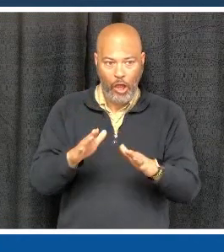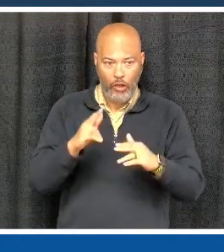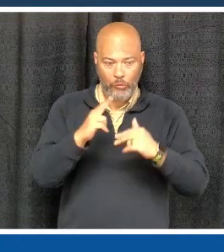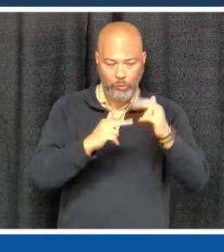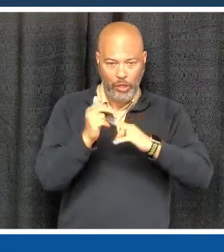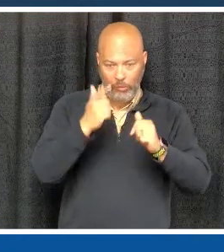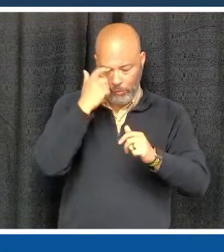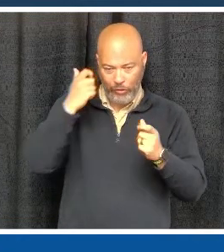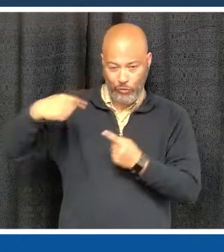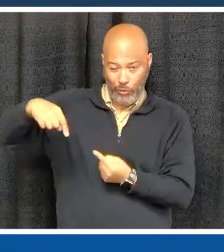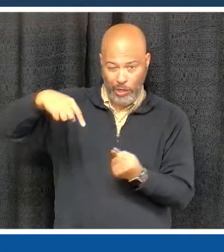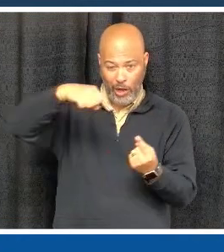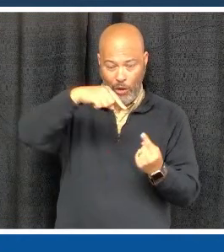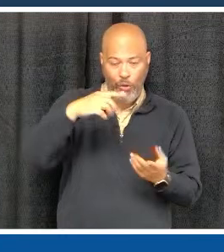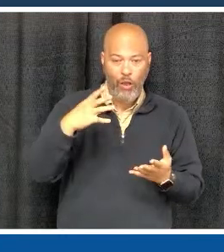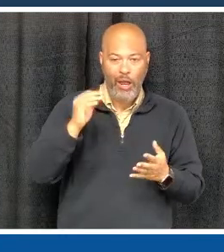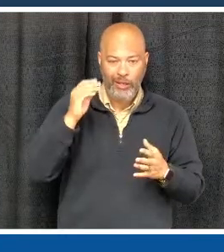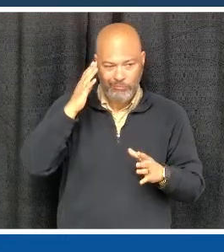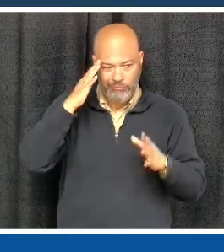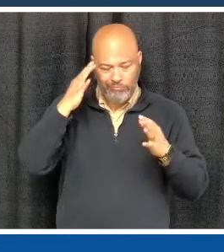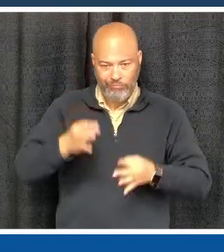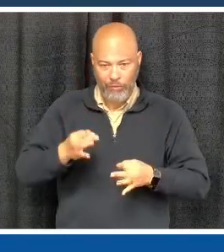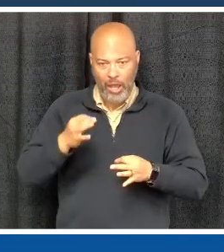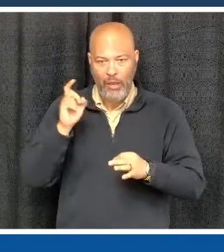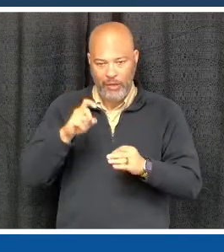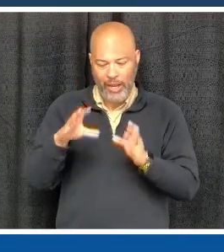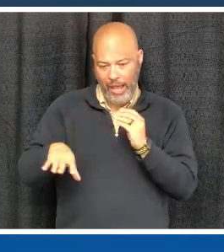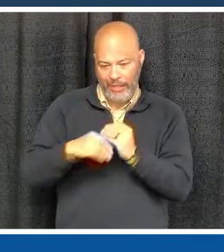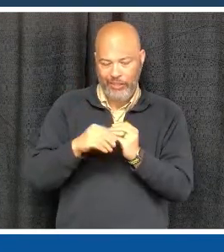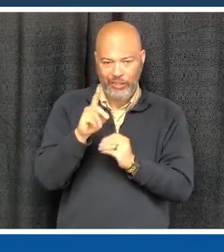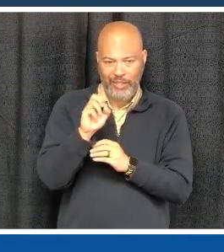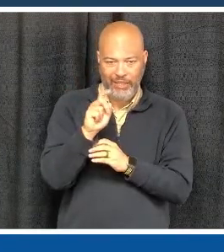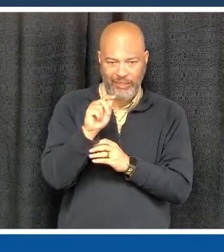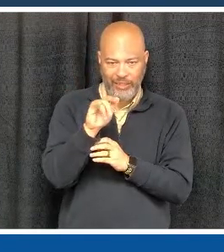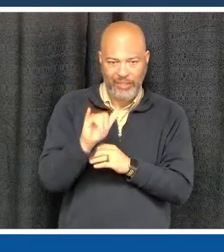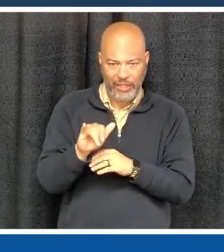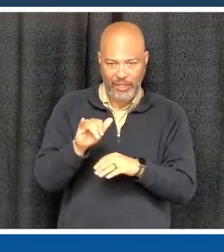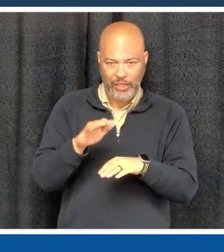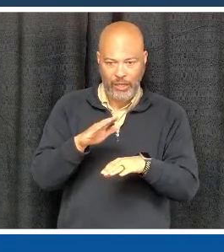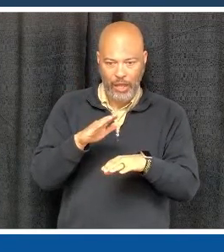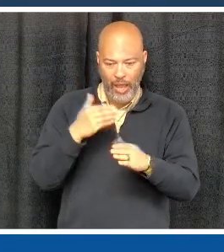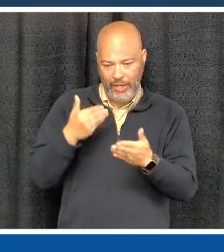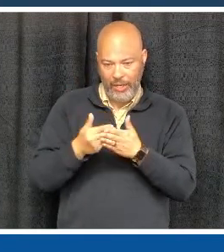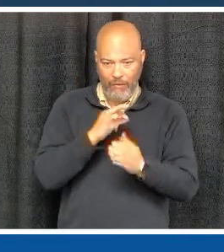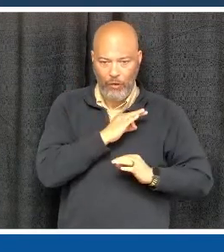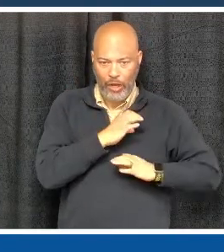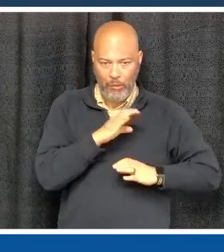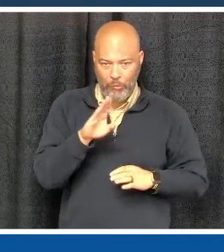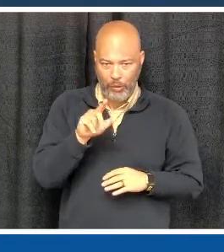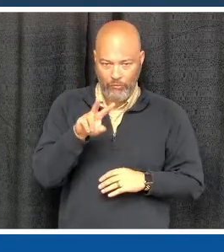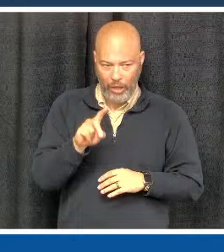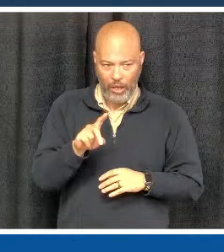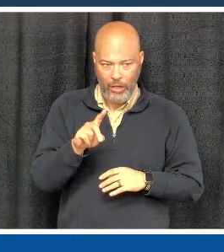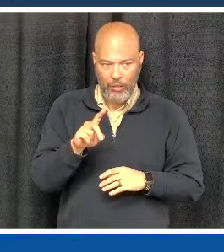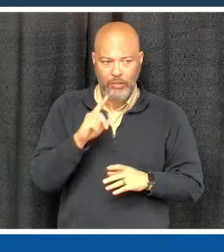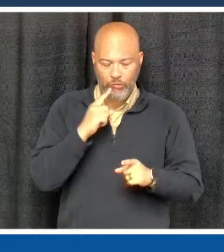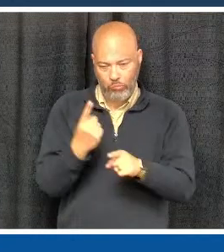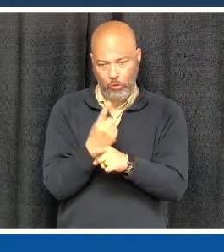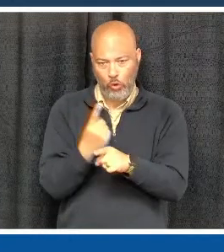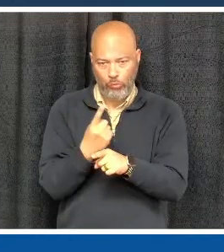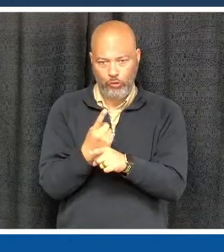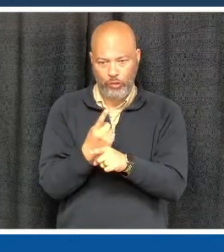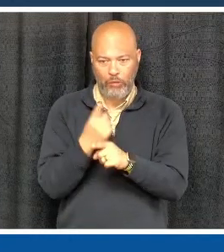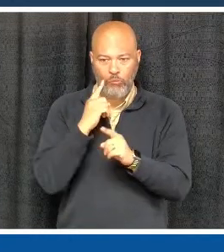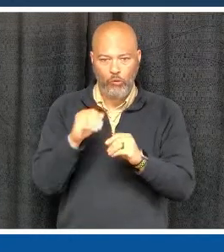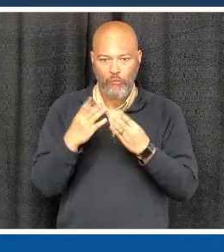the tornado and have determined that additional density along the frontage of Britton Springs Road and near Fort Campbell Boulevard appear to be appropriate, as it